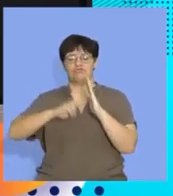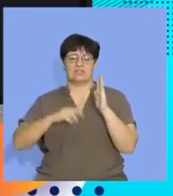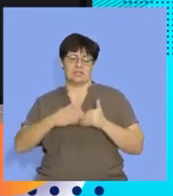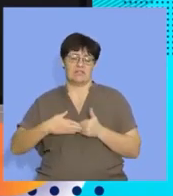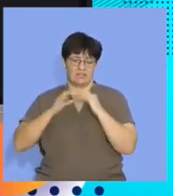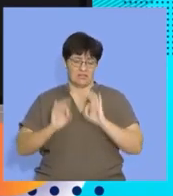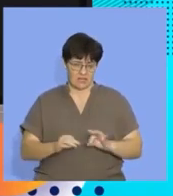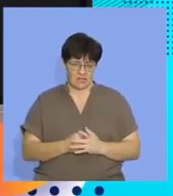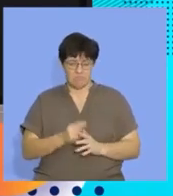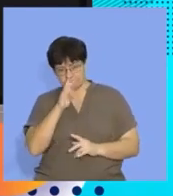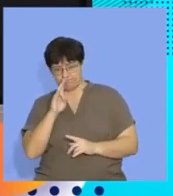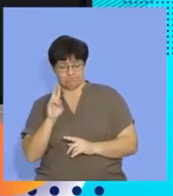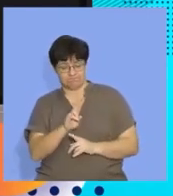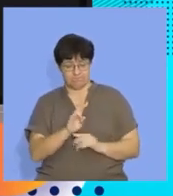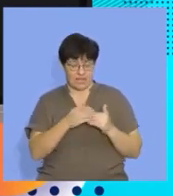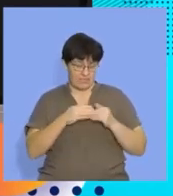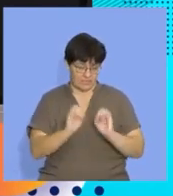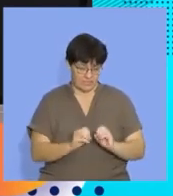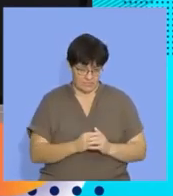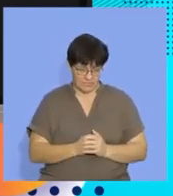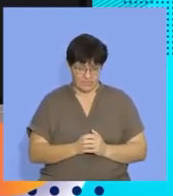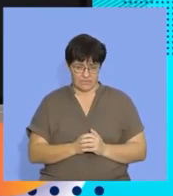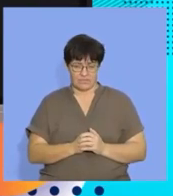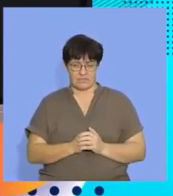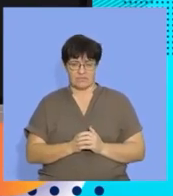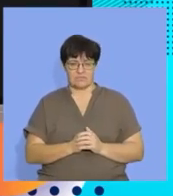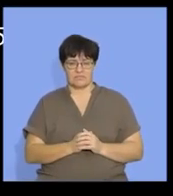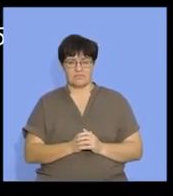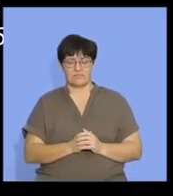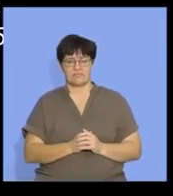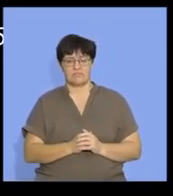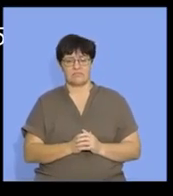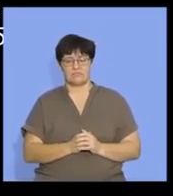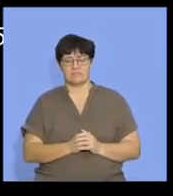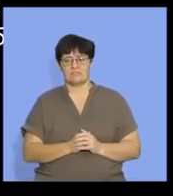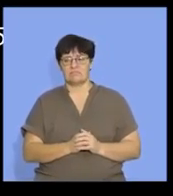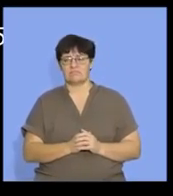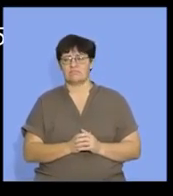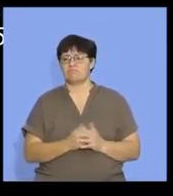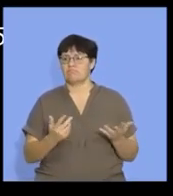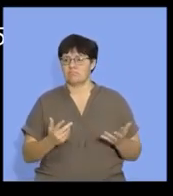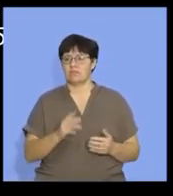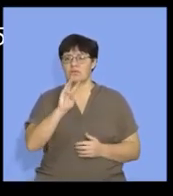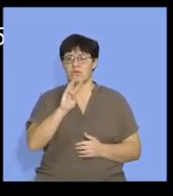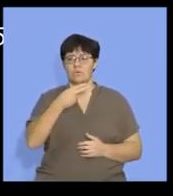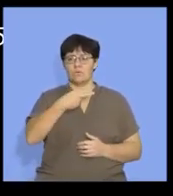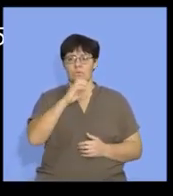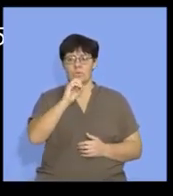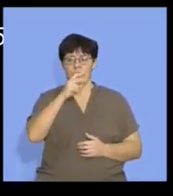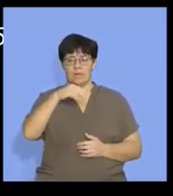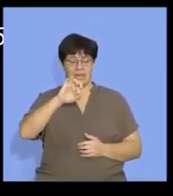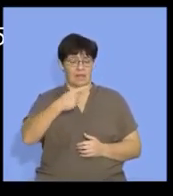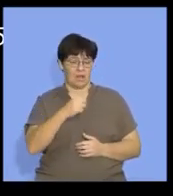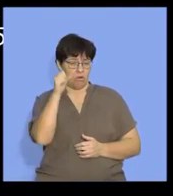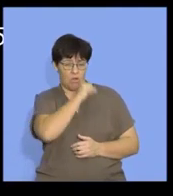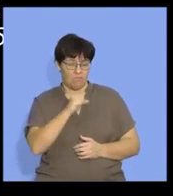read carefully and look carefully. Okay, let's have a look at the question. Right, whooping cough, and if